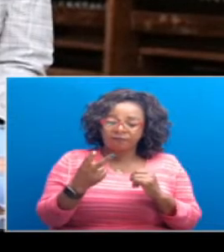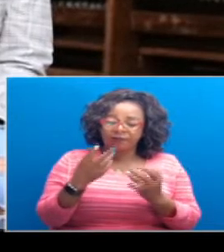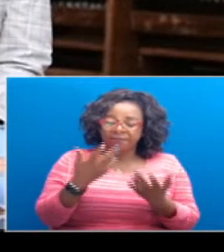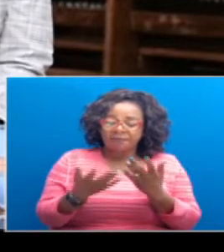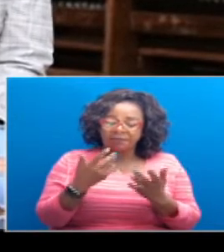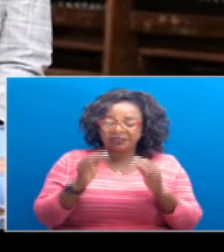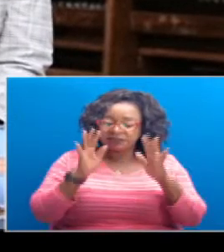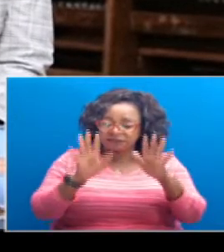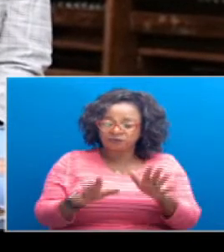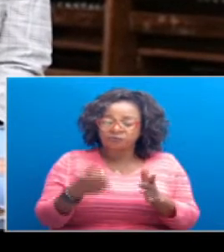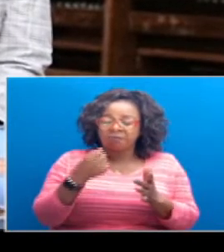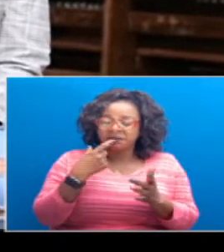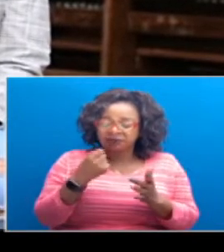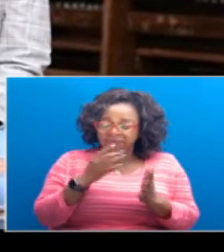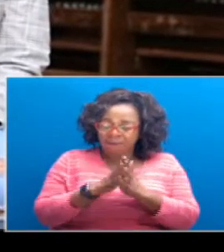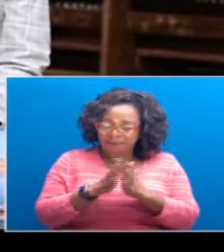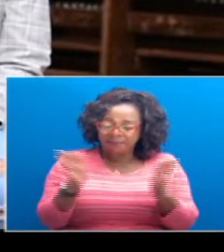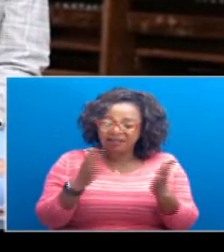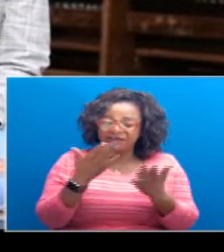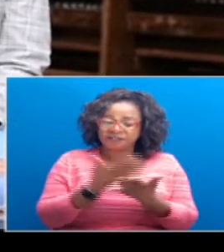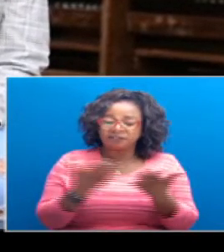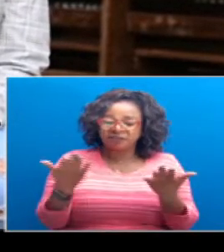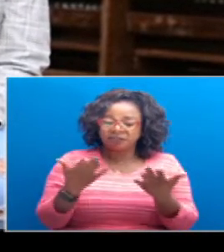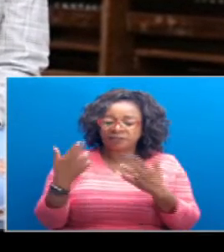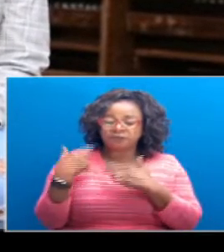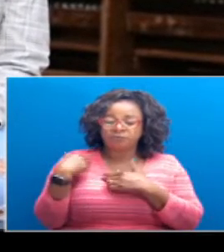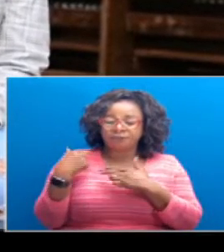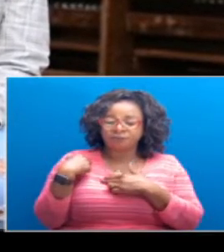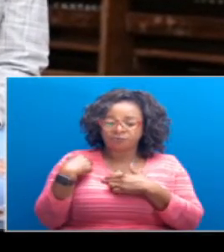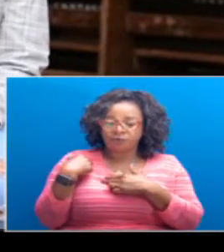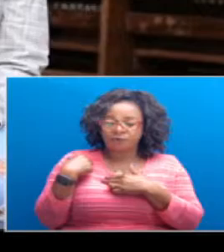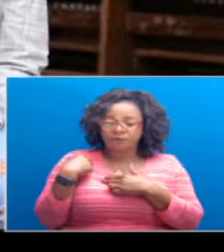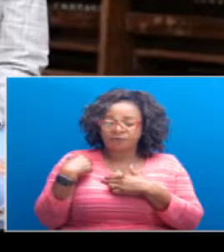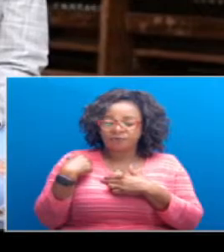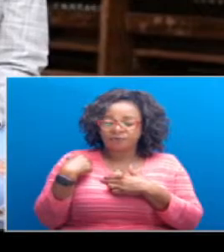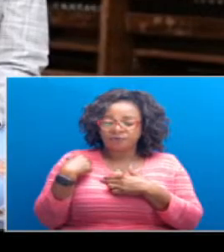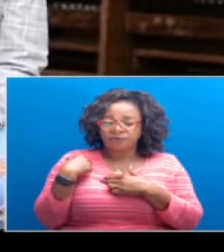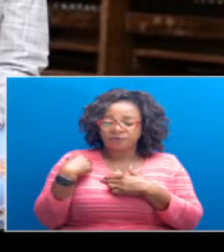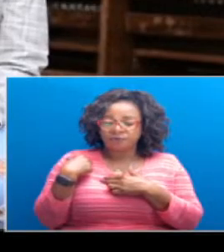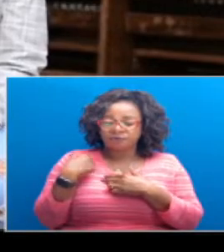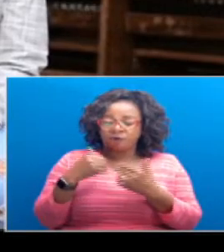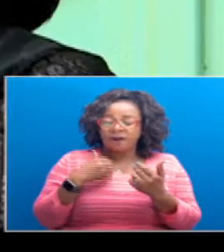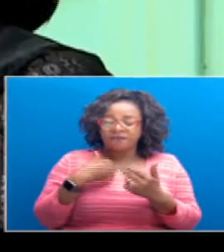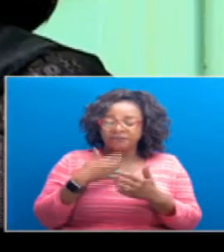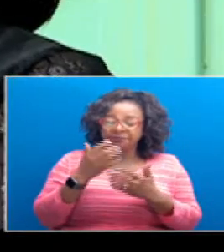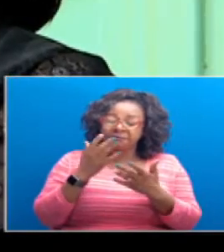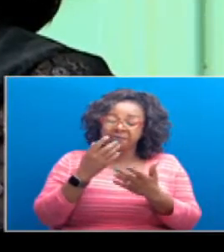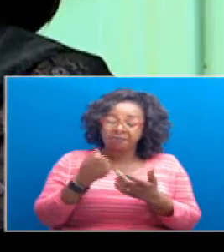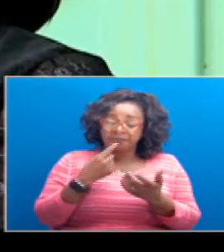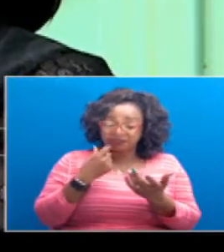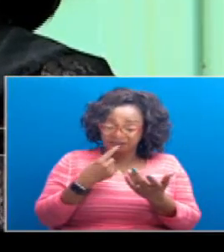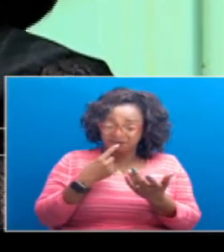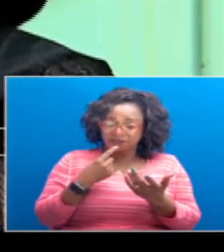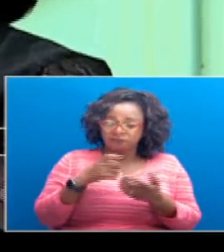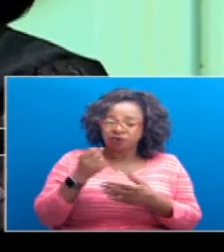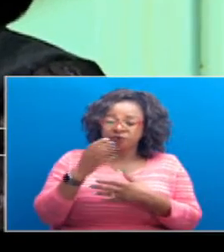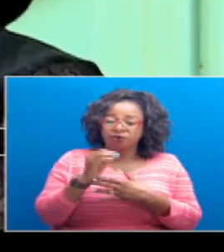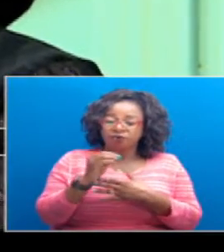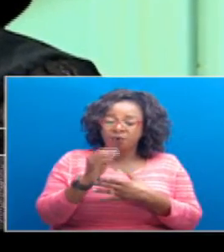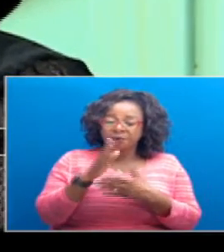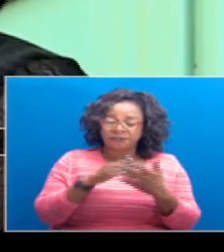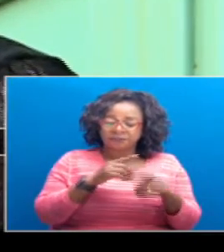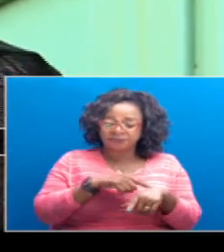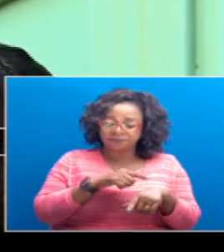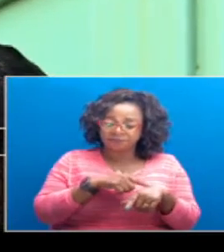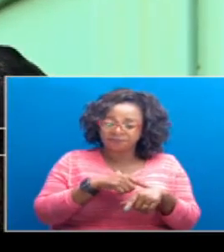medicines, the public facilities are responsible for stocking essential medicines. So, and